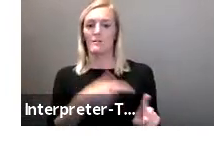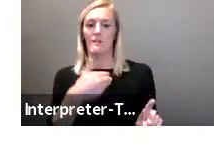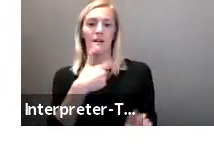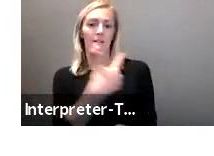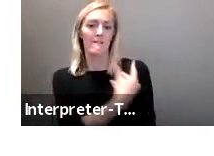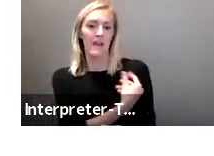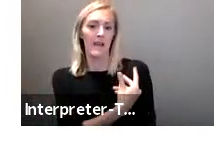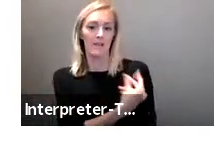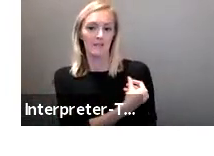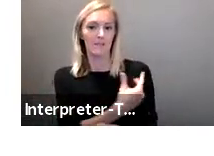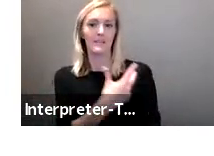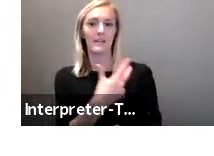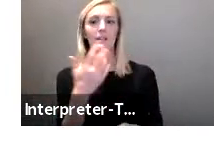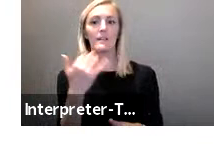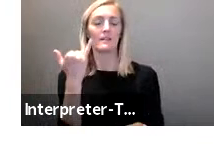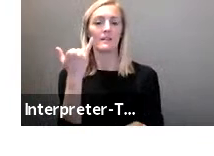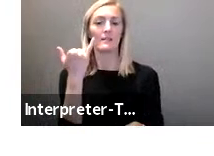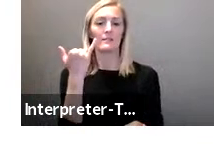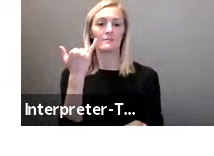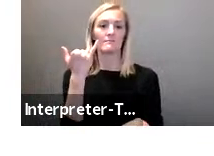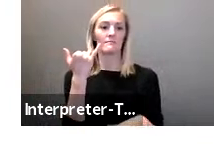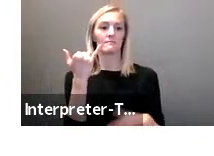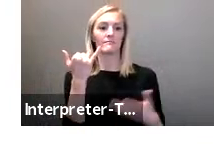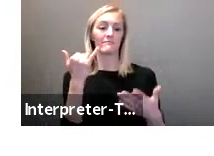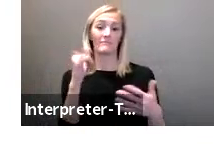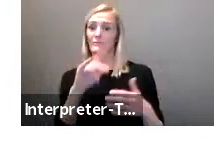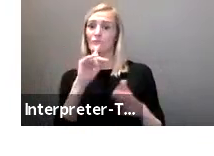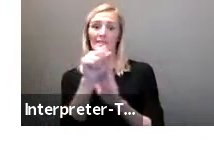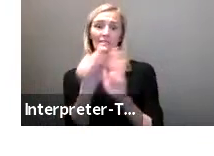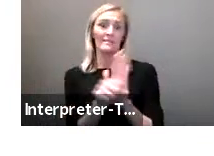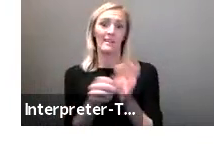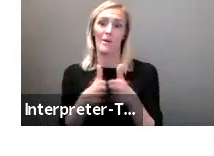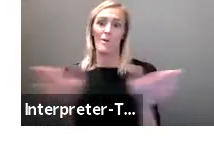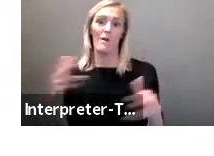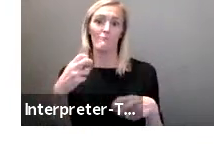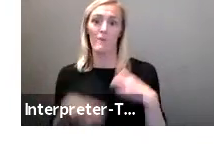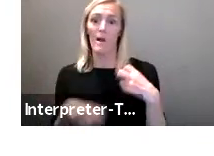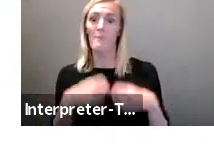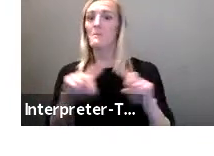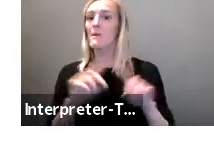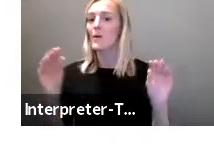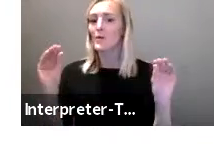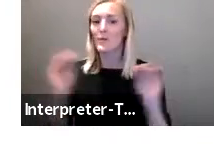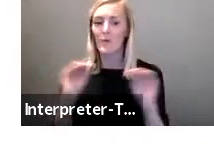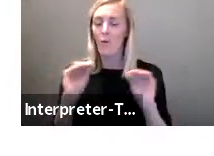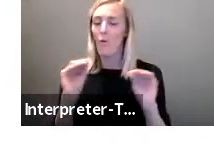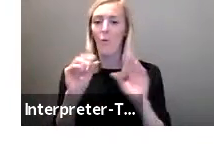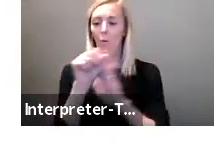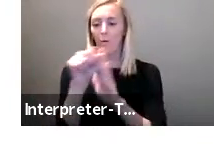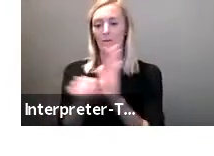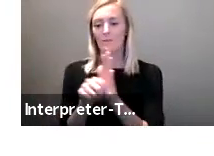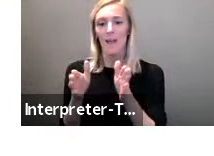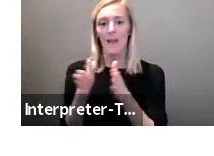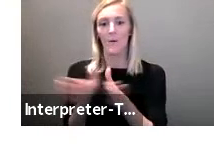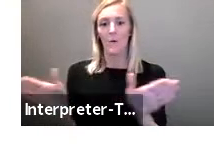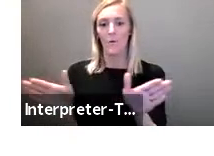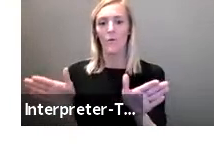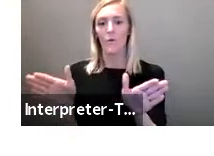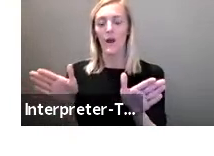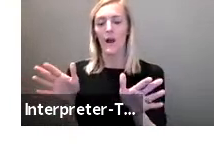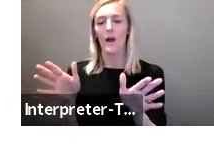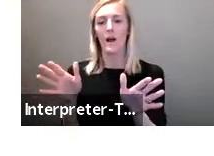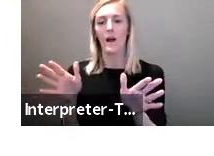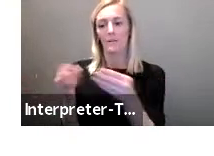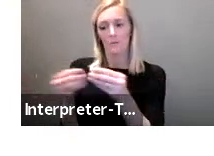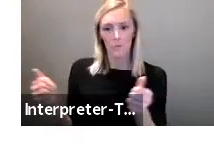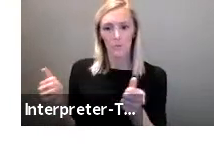that's a structural barrier, that it's a statewide problem, but there really is no statewide way to address getting vaccines to